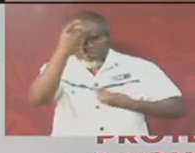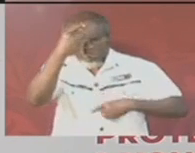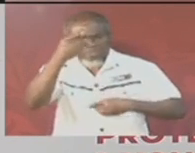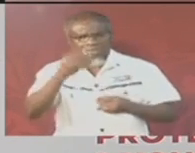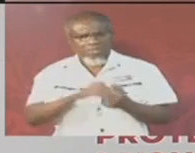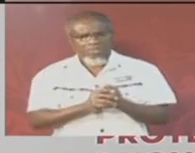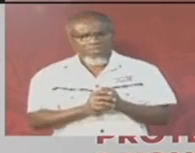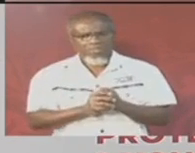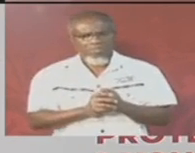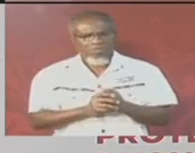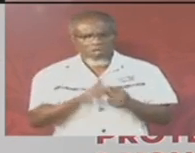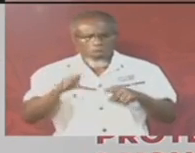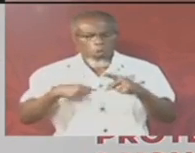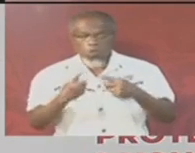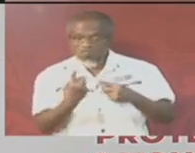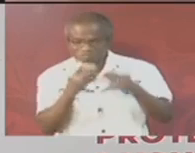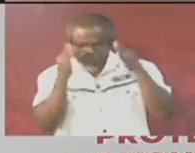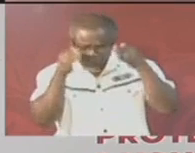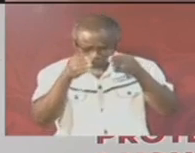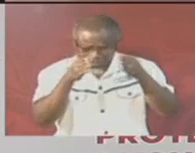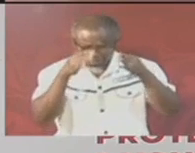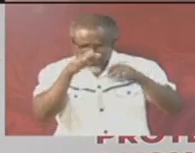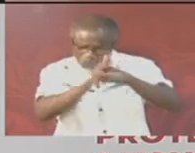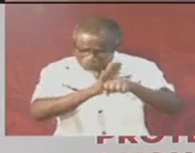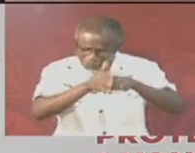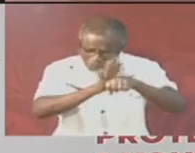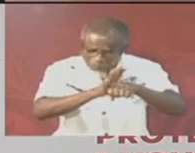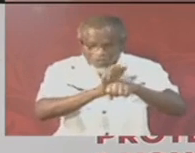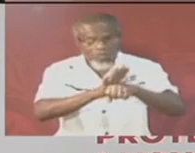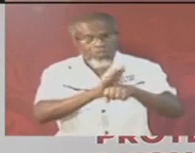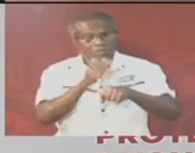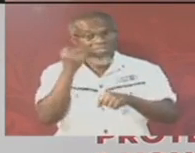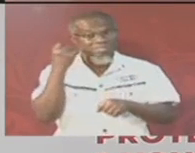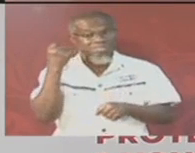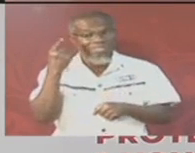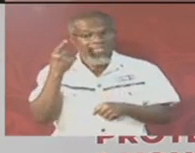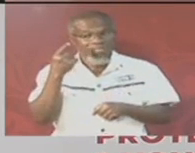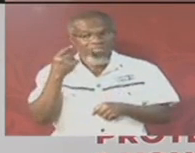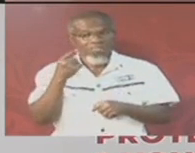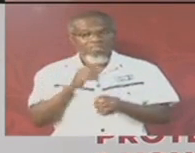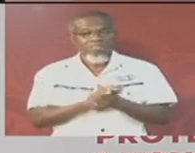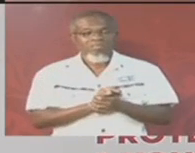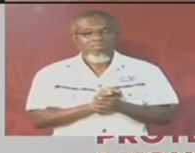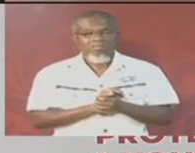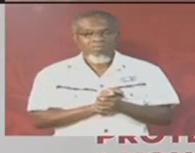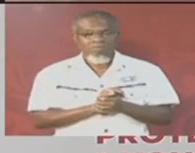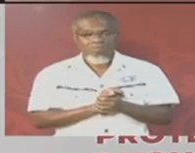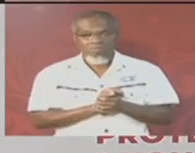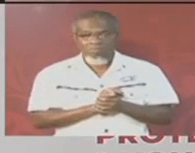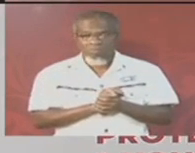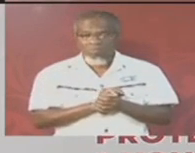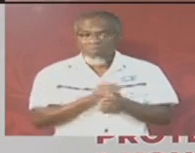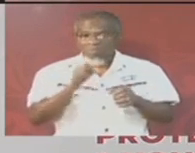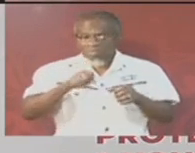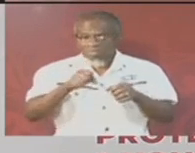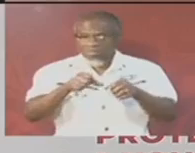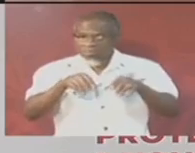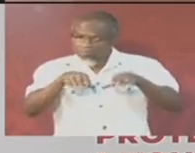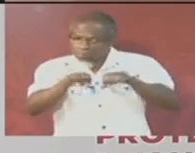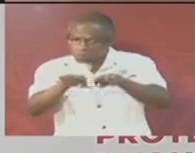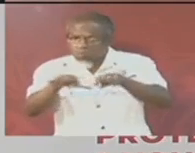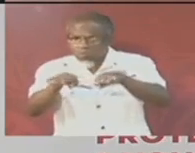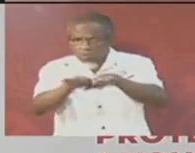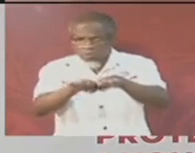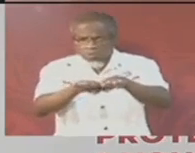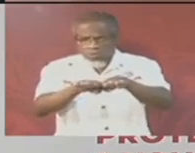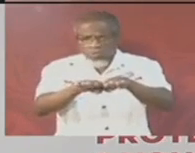only important to ask that the borders are closed and we have high numbers, you also have to ask, if the borders